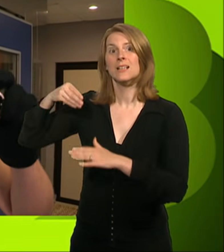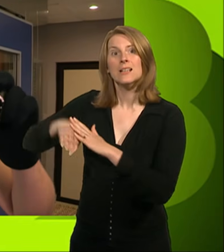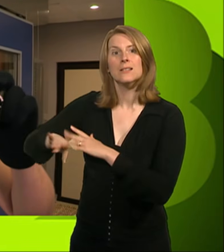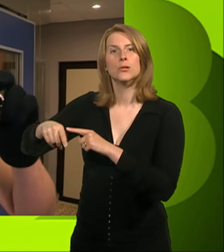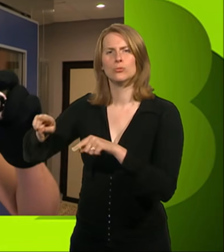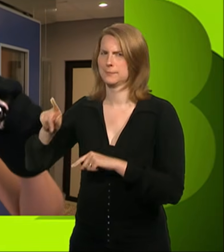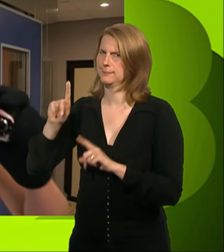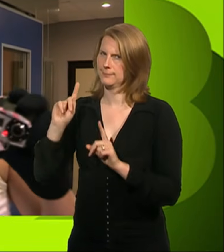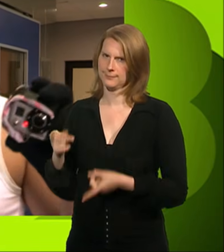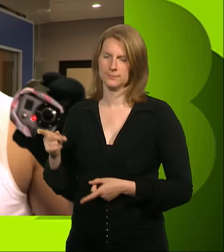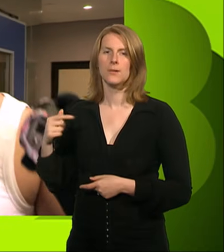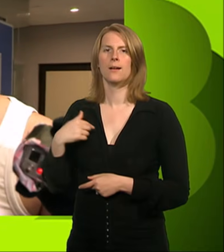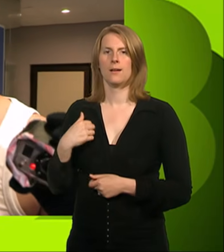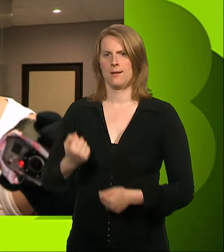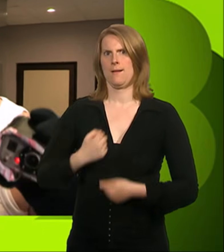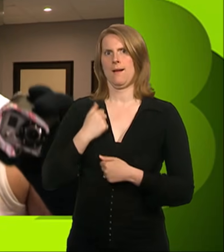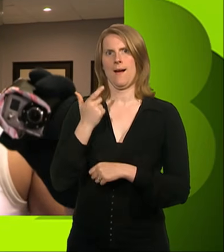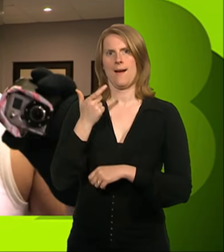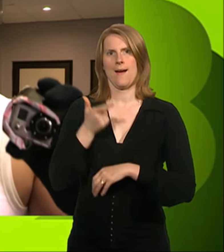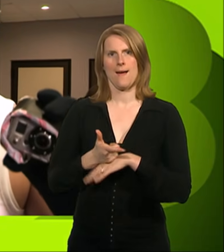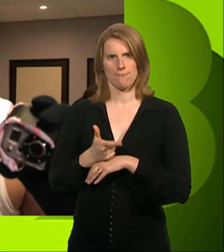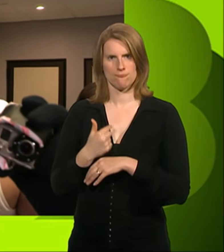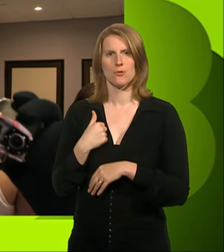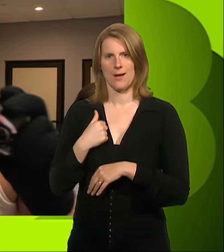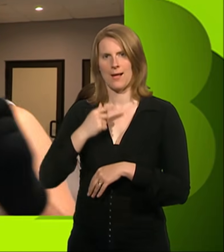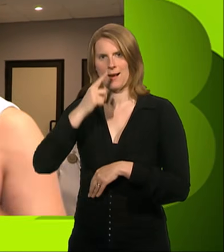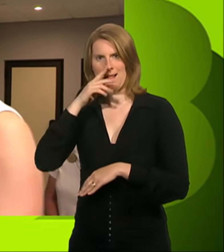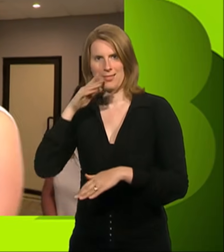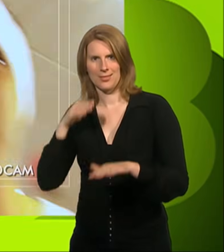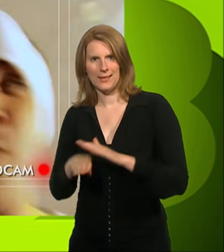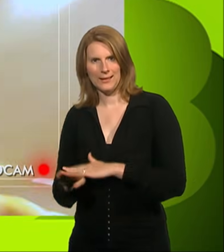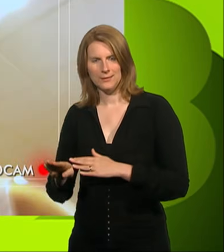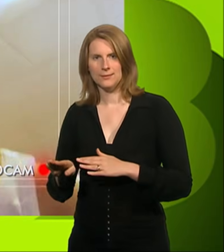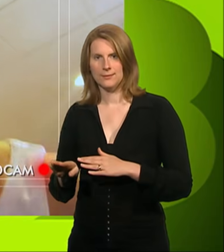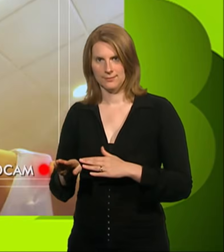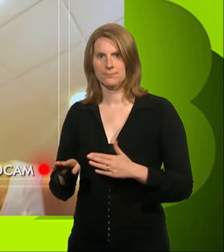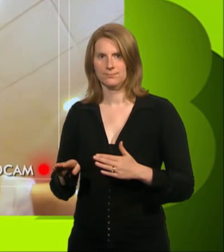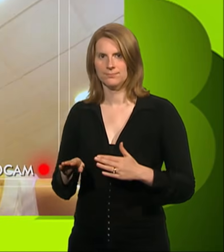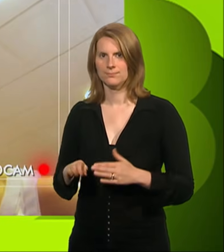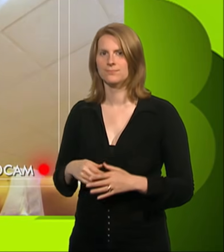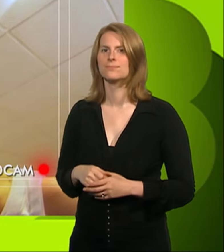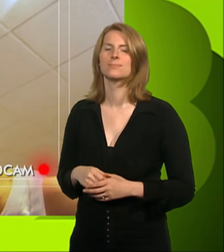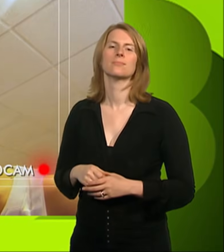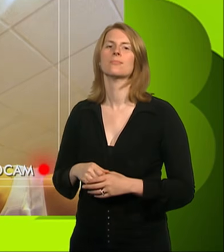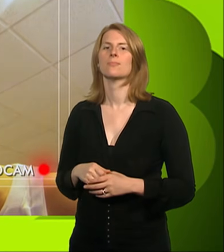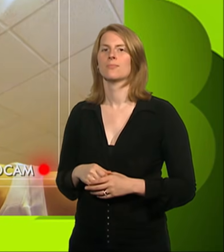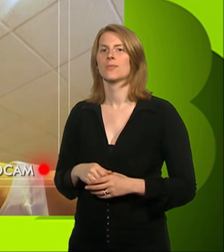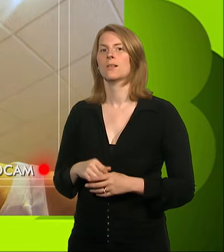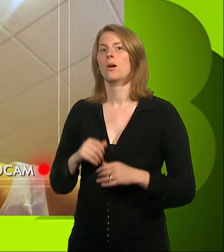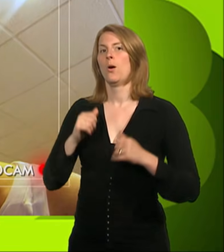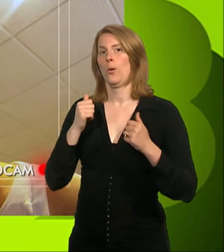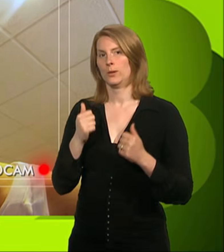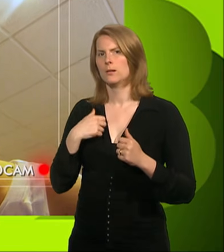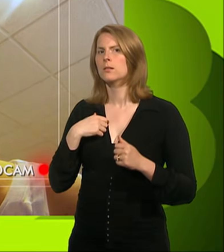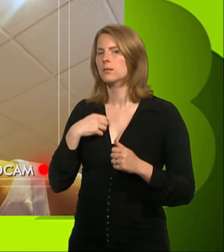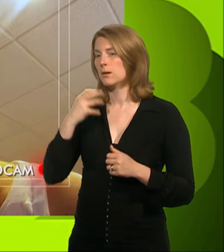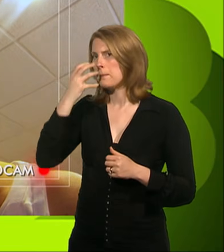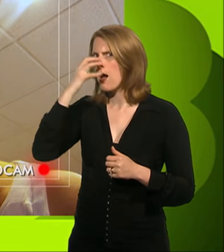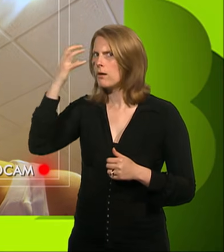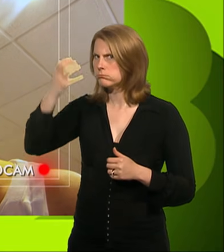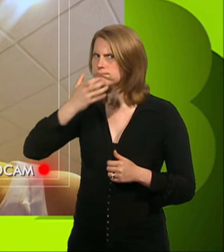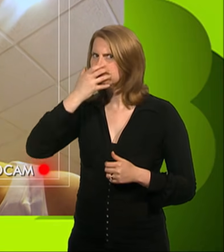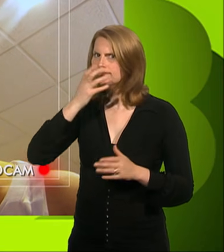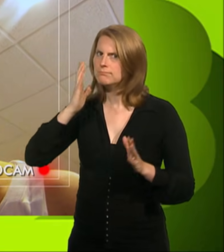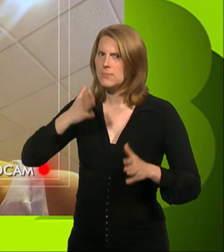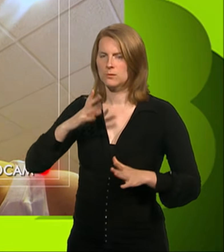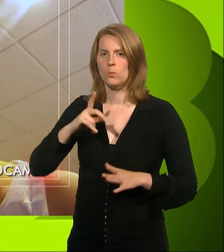me, which I can take in there. So I'm not going alone, you're coming with me. Here we go. And it'll be so cold in there that I need the face mask